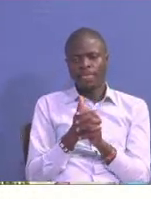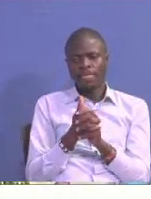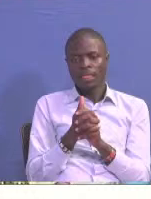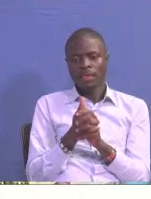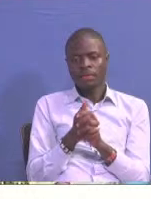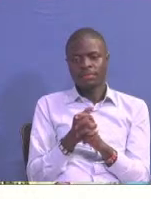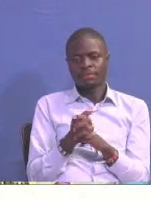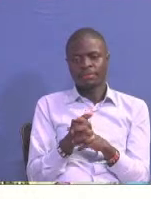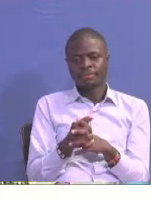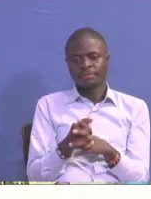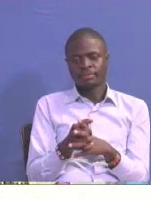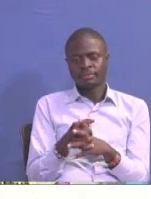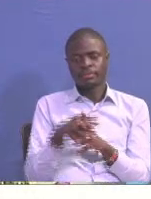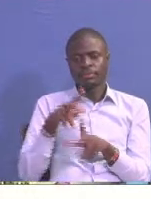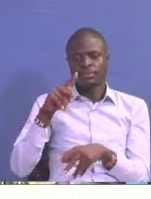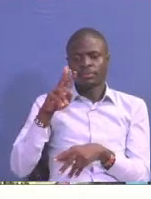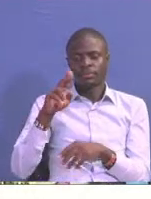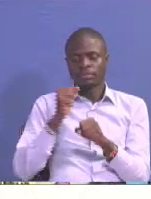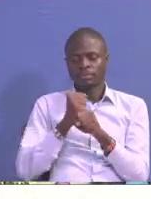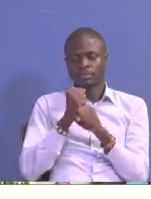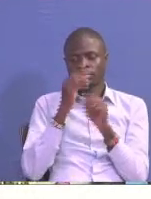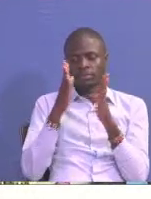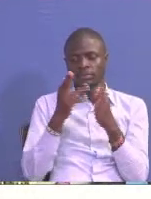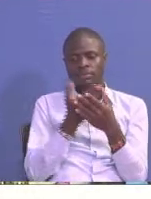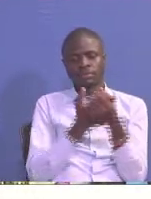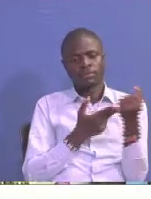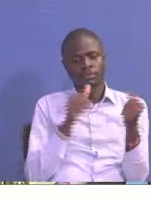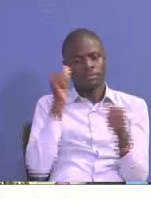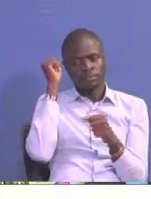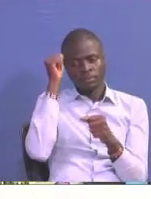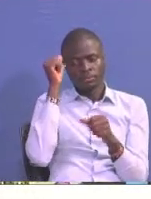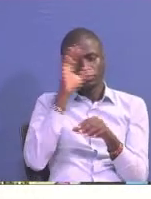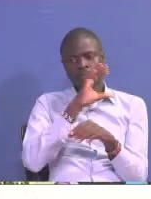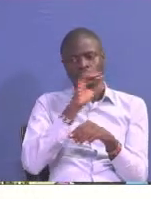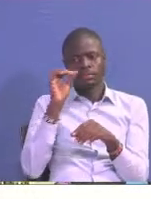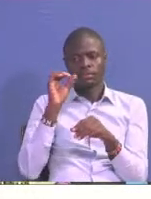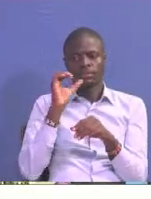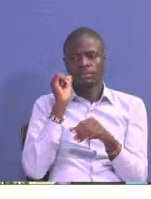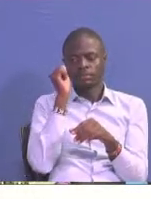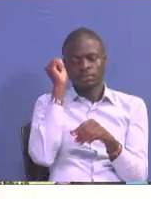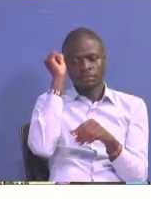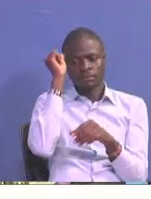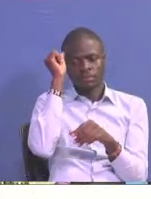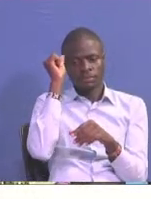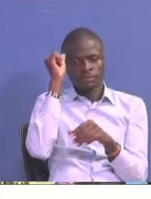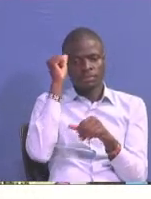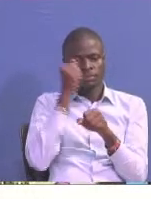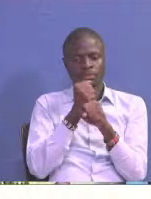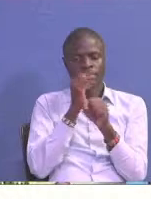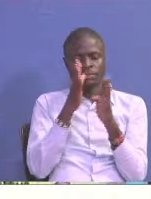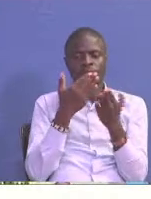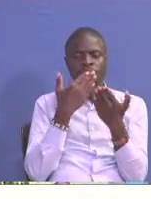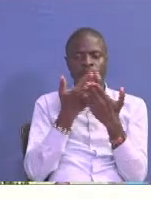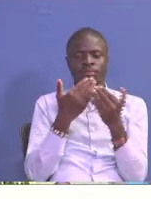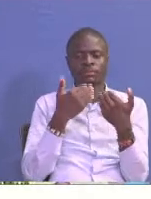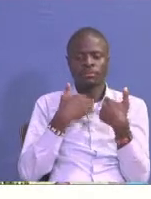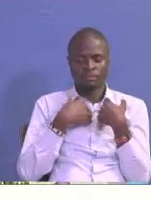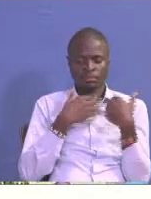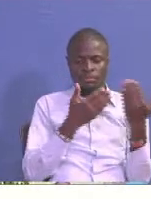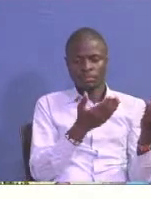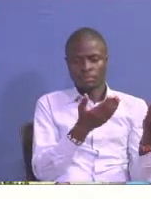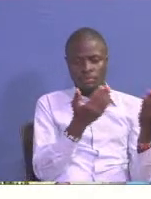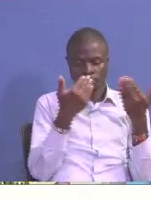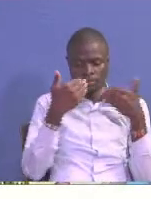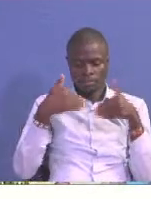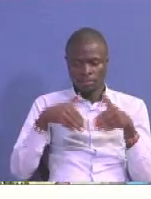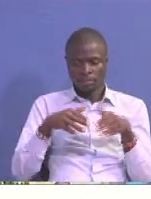To the KU staff, both academic and non-academic staff, thank you. You have availed yourself.